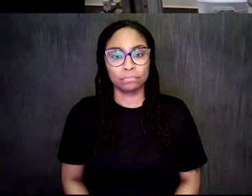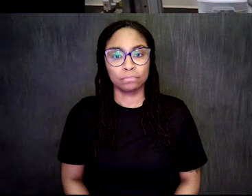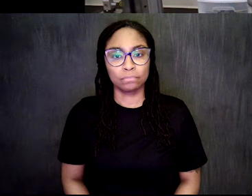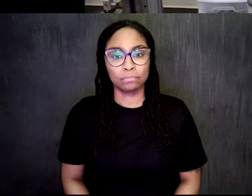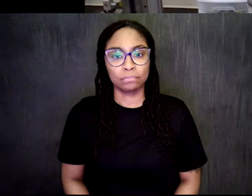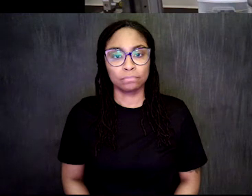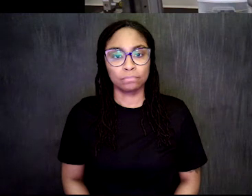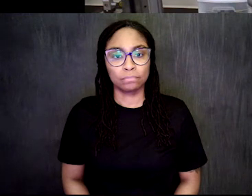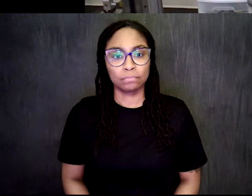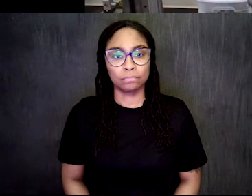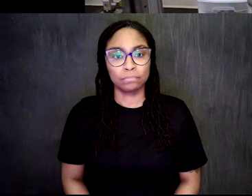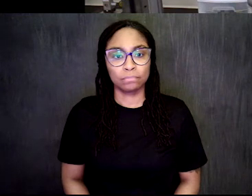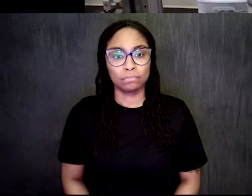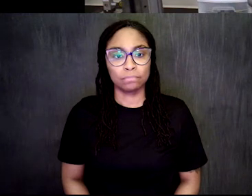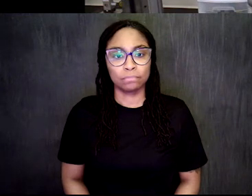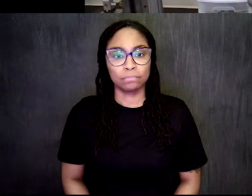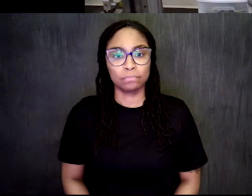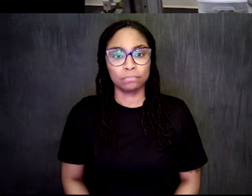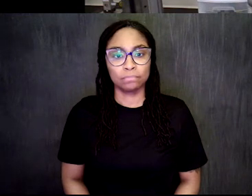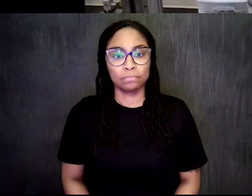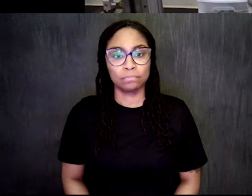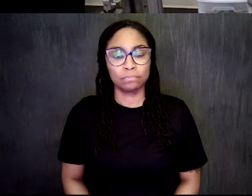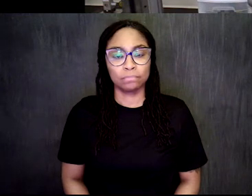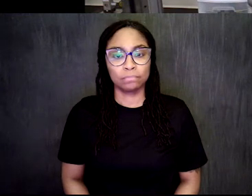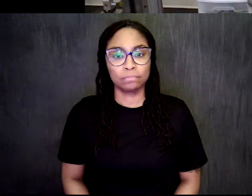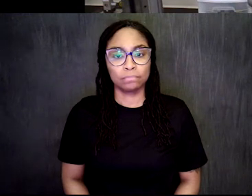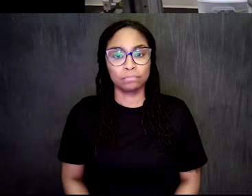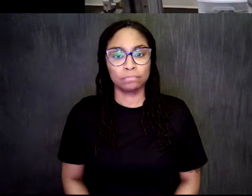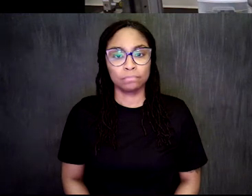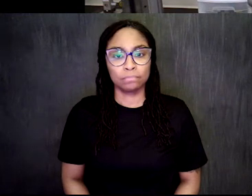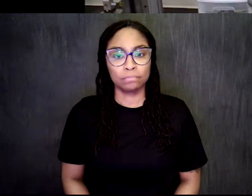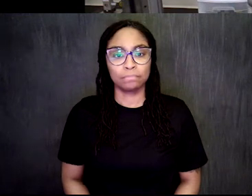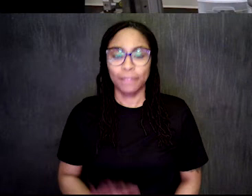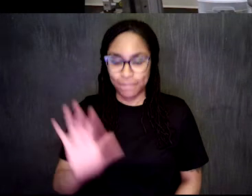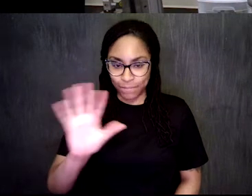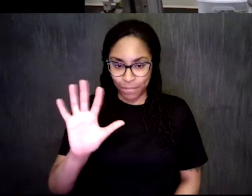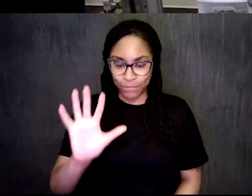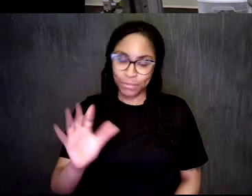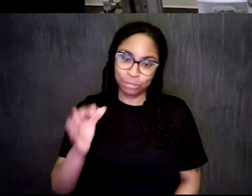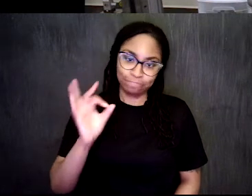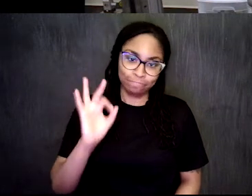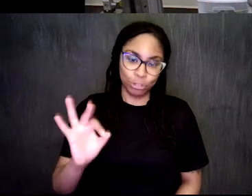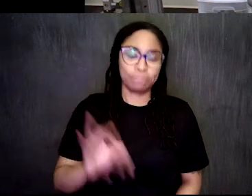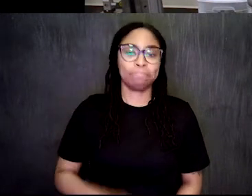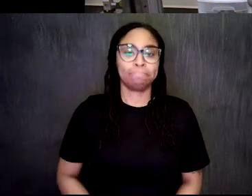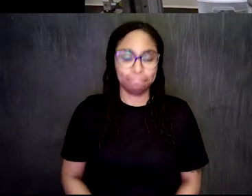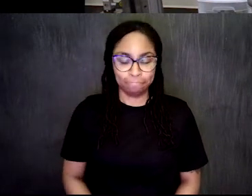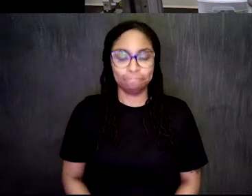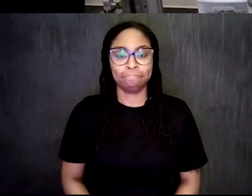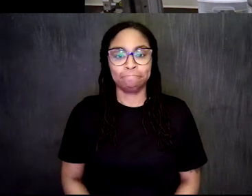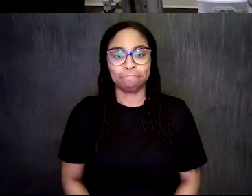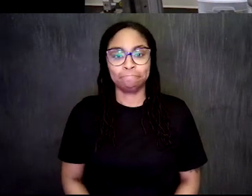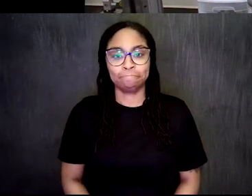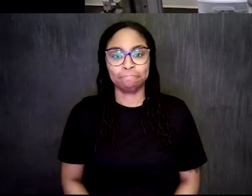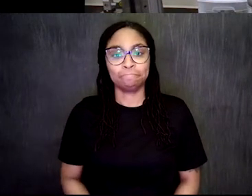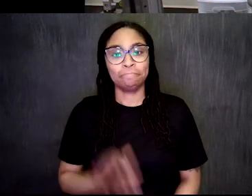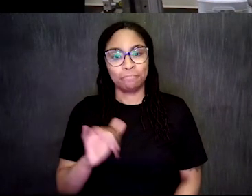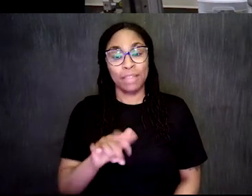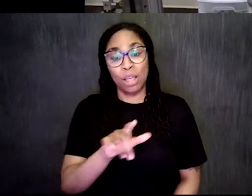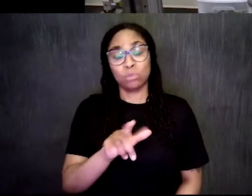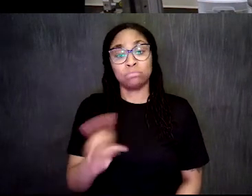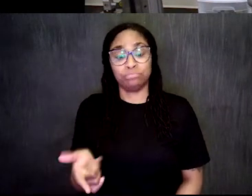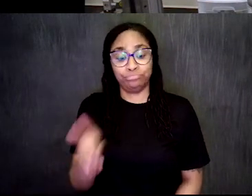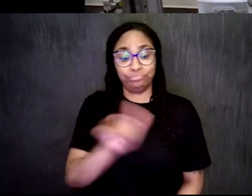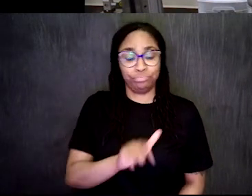that heel out. Reach as far as you can with the heel. Bring it back. 5. Good. We'll go ahead and release